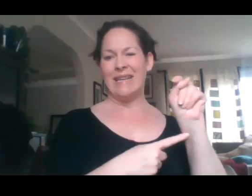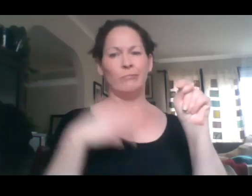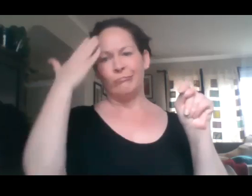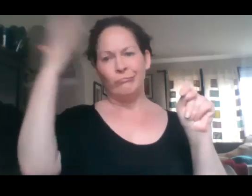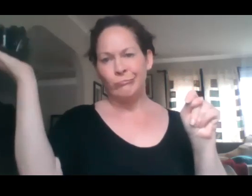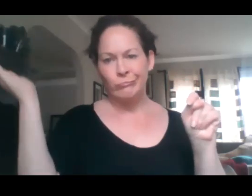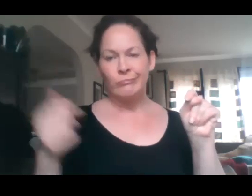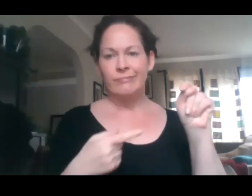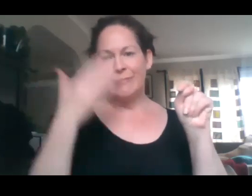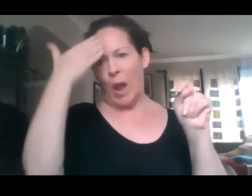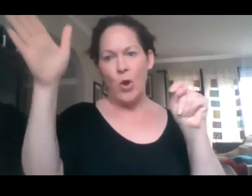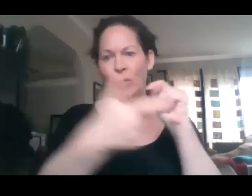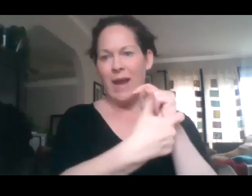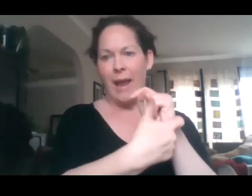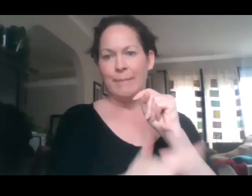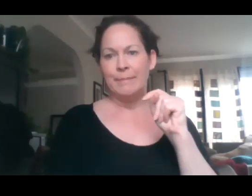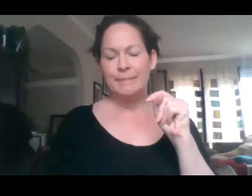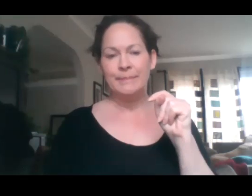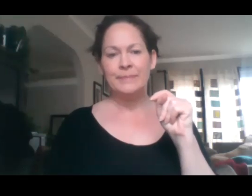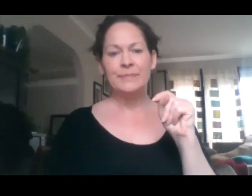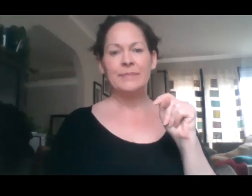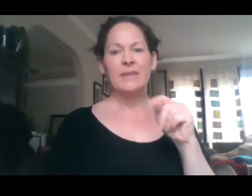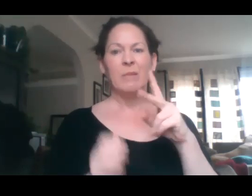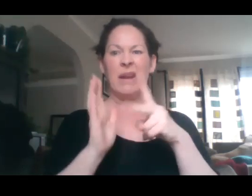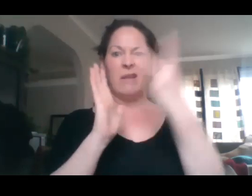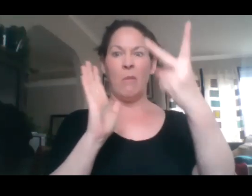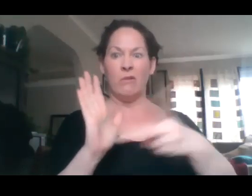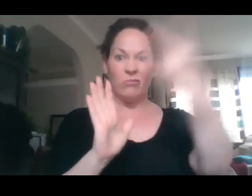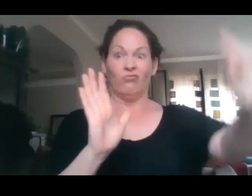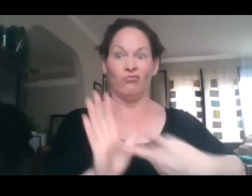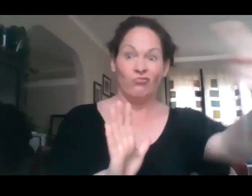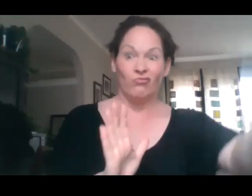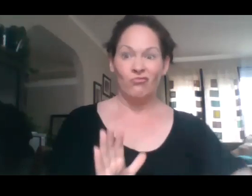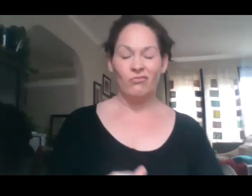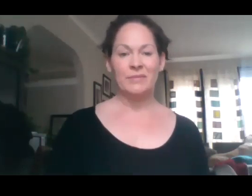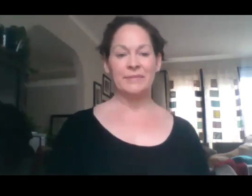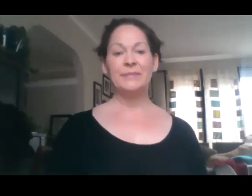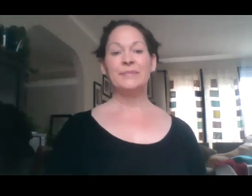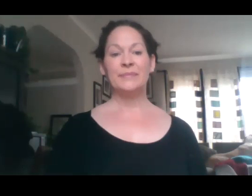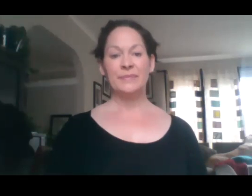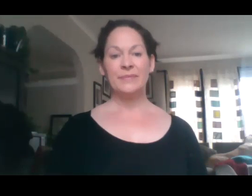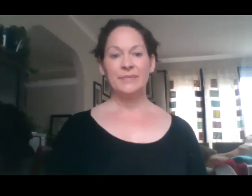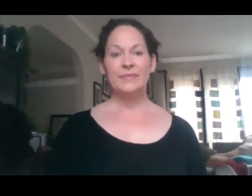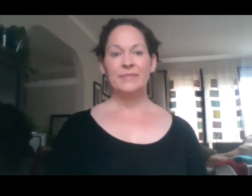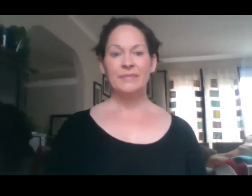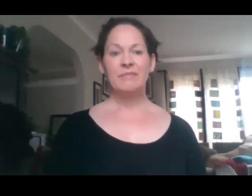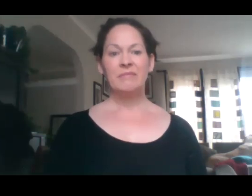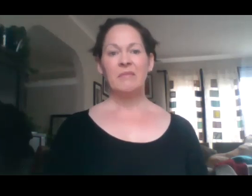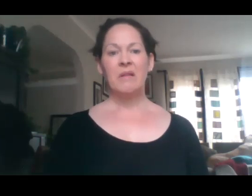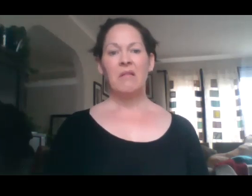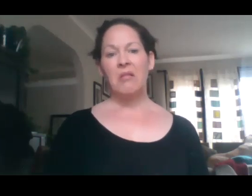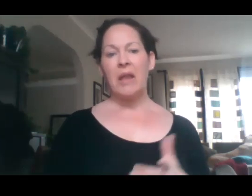own, right? And so it's doubling over time. And so we have some population number,